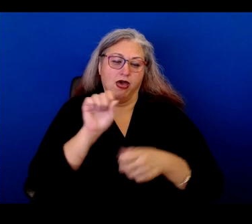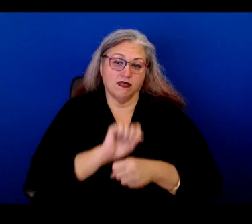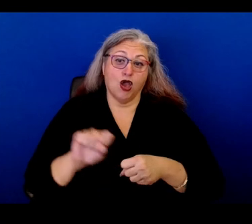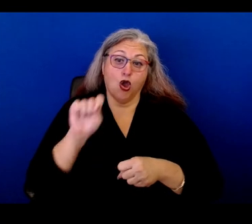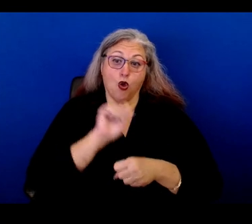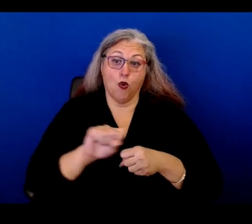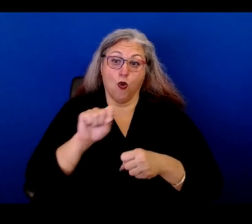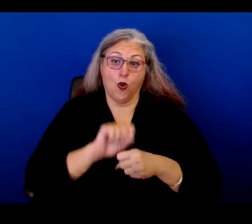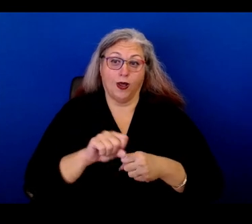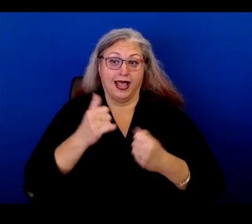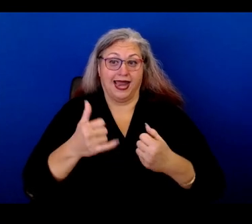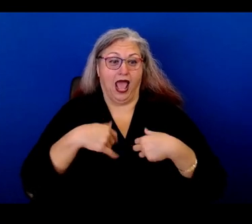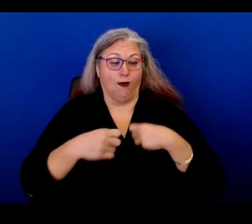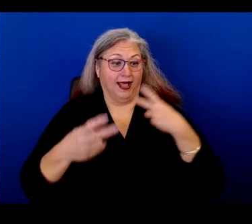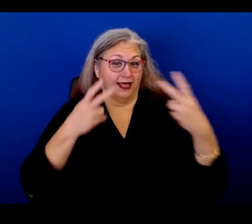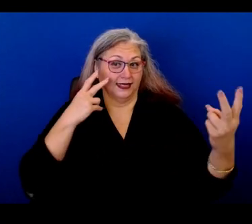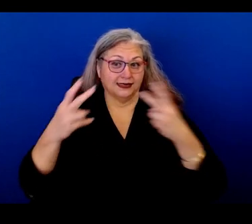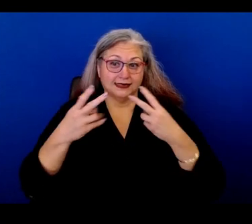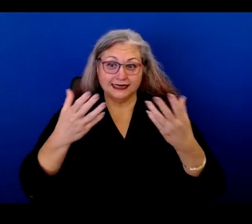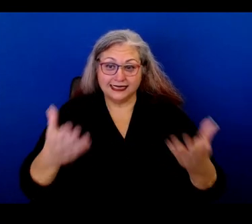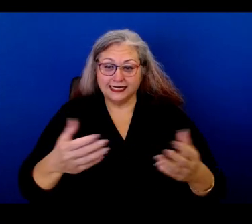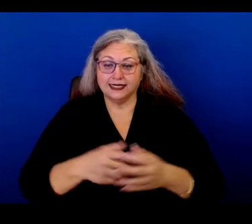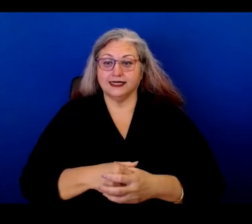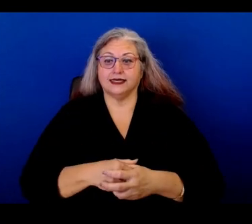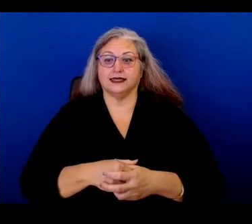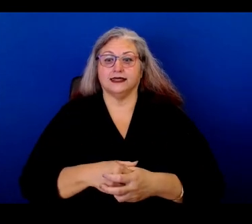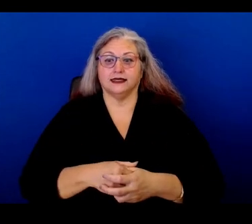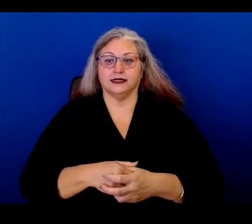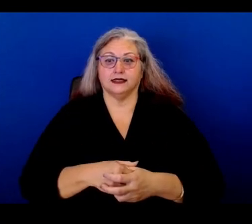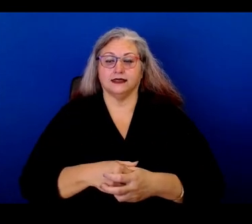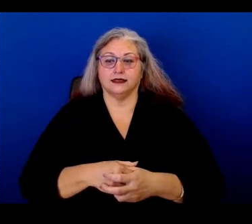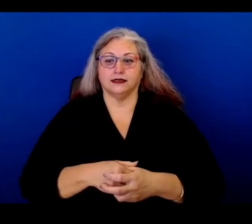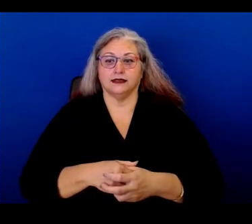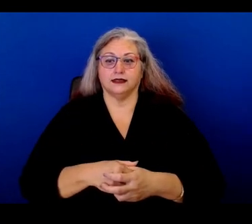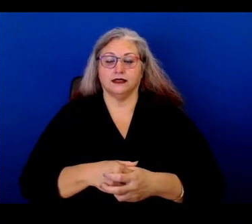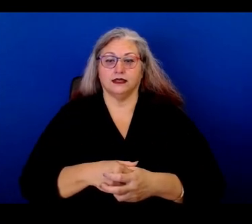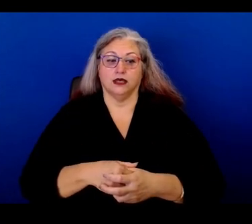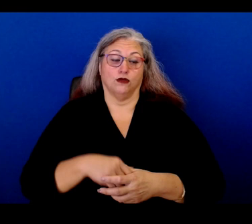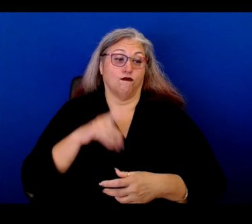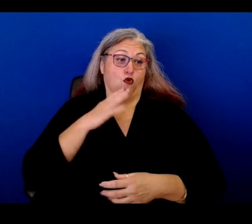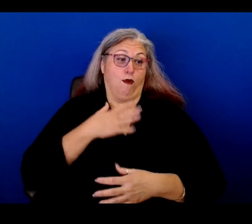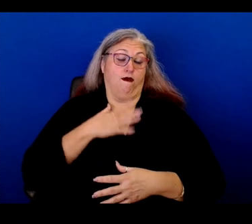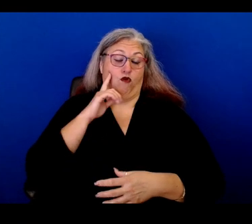are now being seen, and it is, to me,